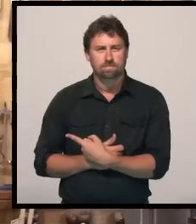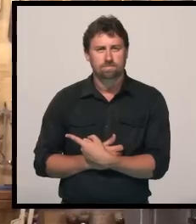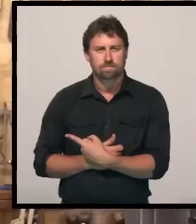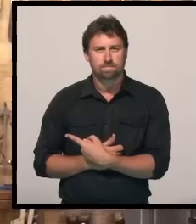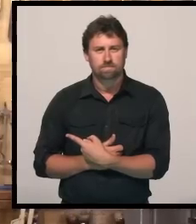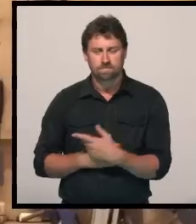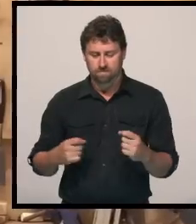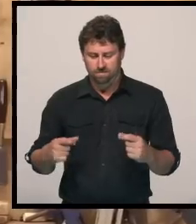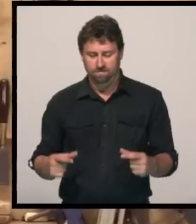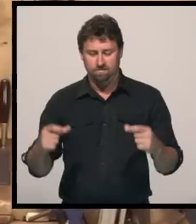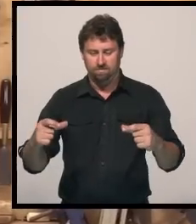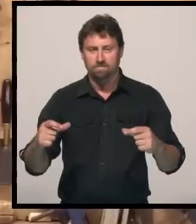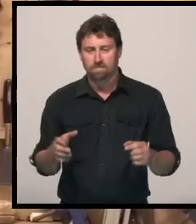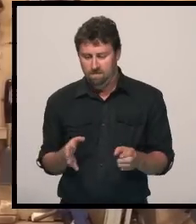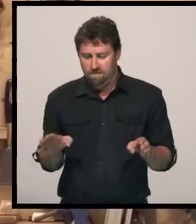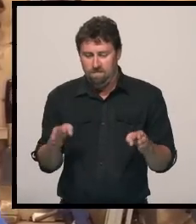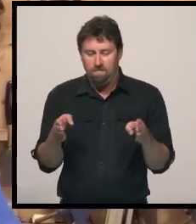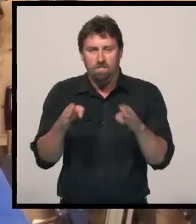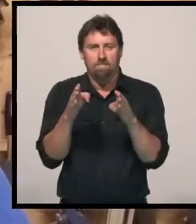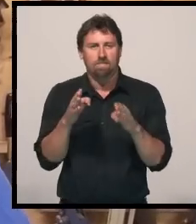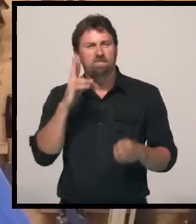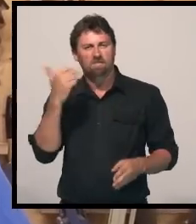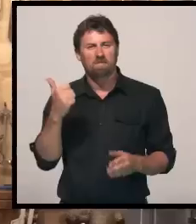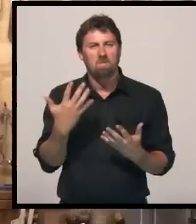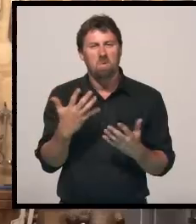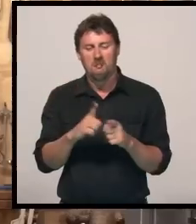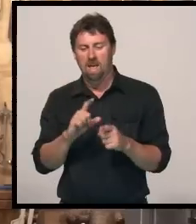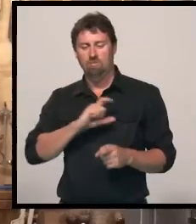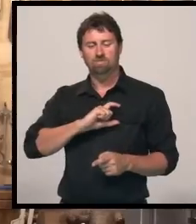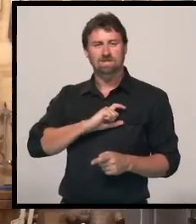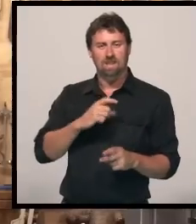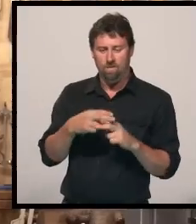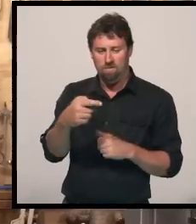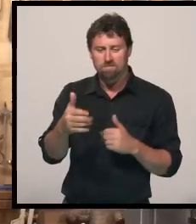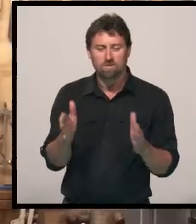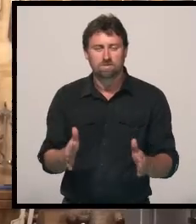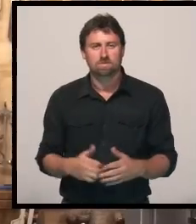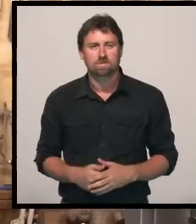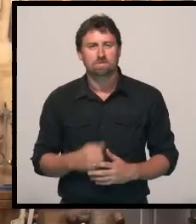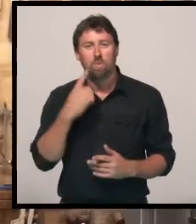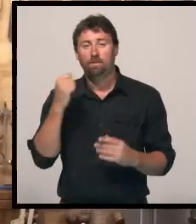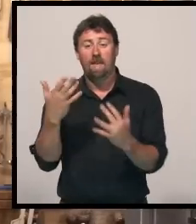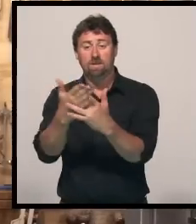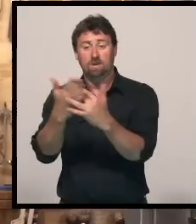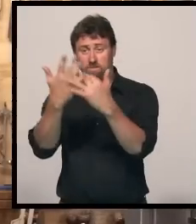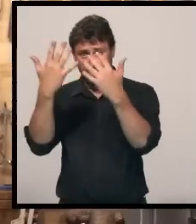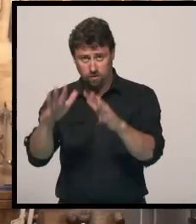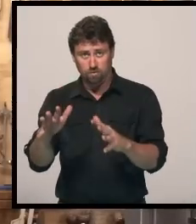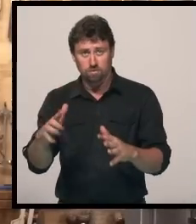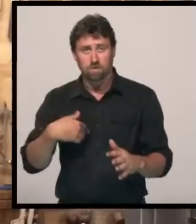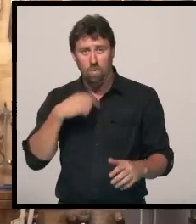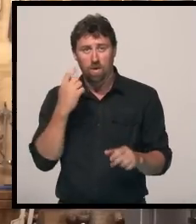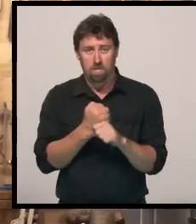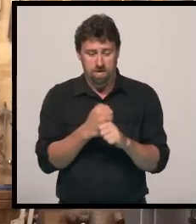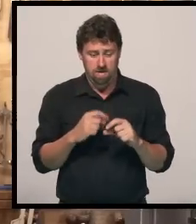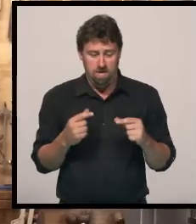it, which again adds more character to the box. Now after the break, we'll attach one of the stands to the